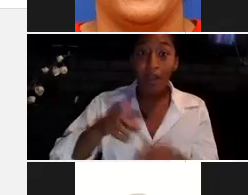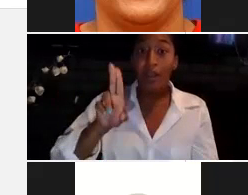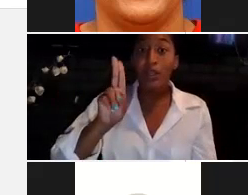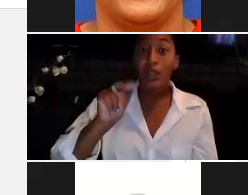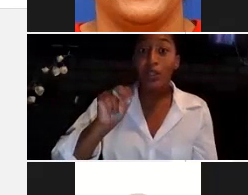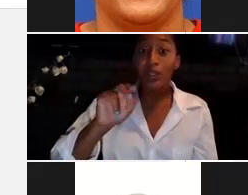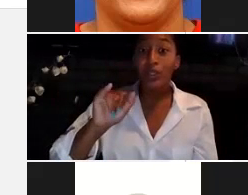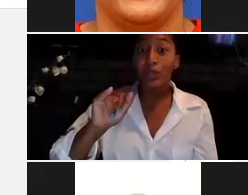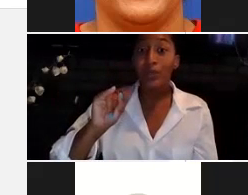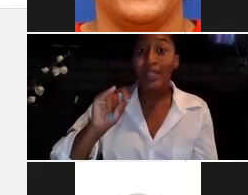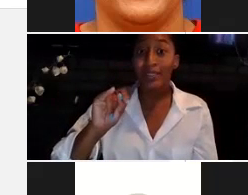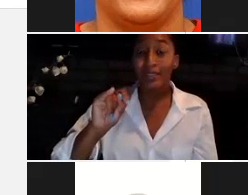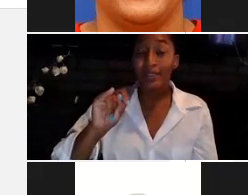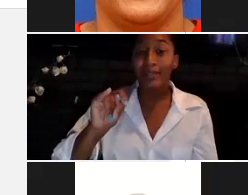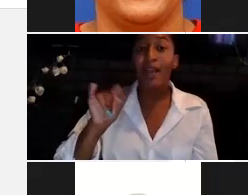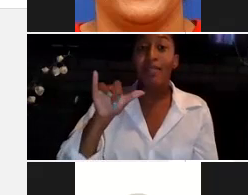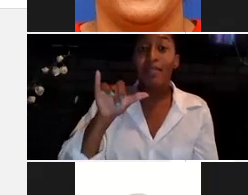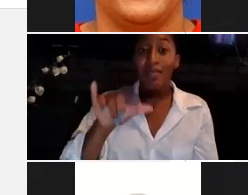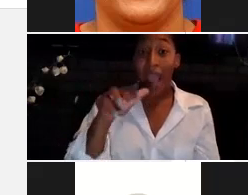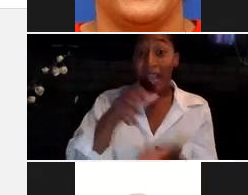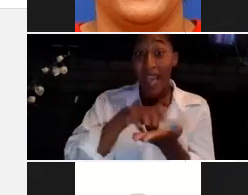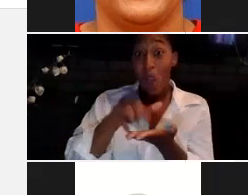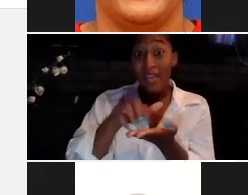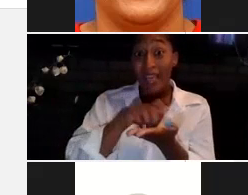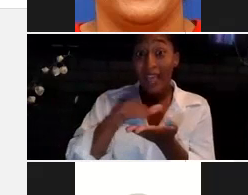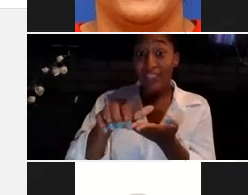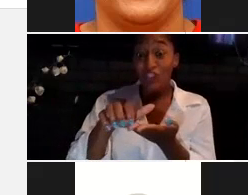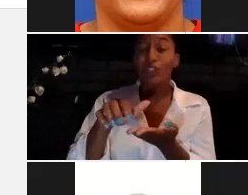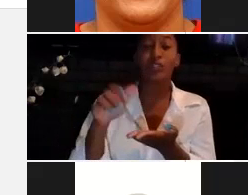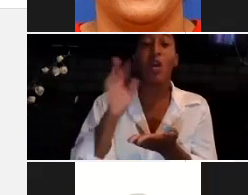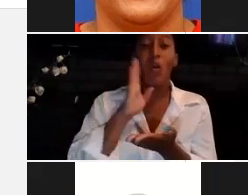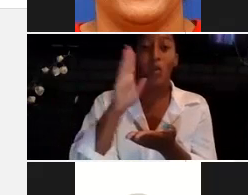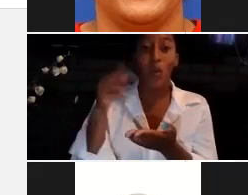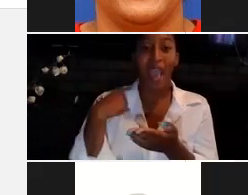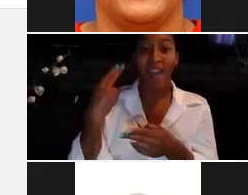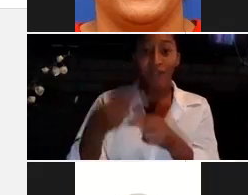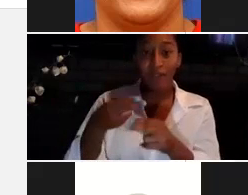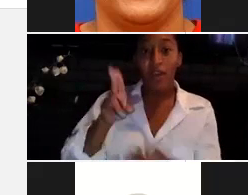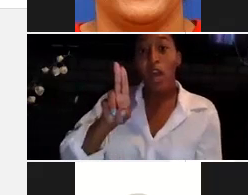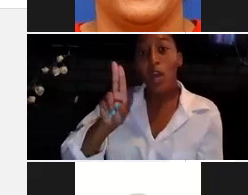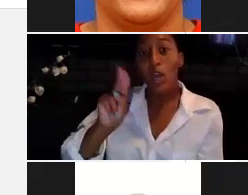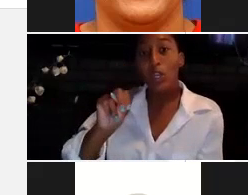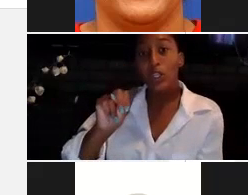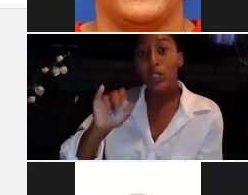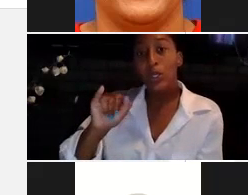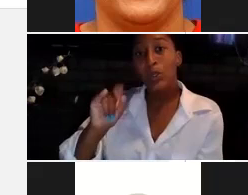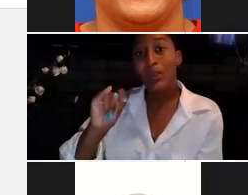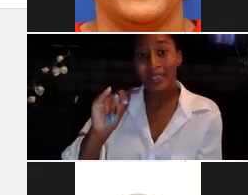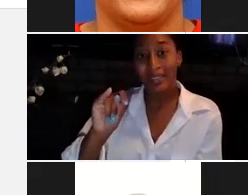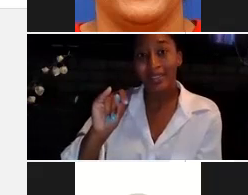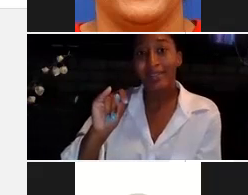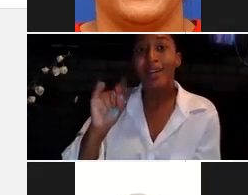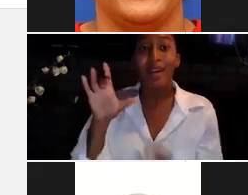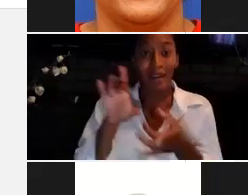calculations finding delta x will have a unit associated with it. And last week I hopped on the idea that in the